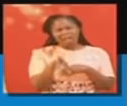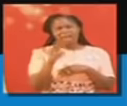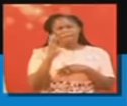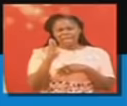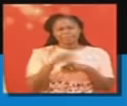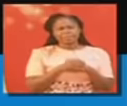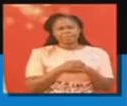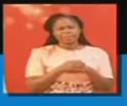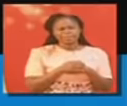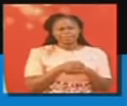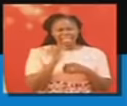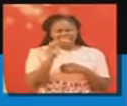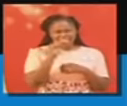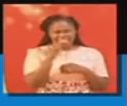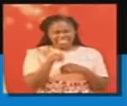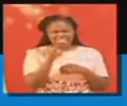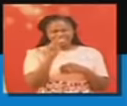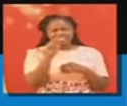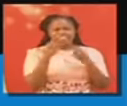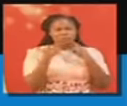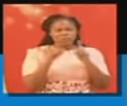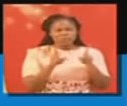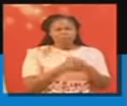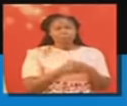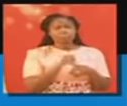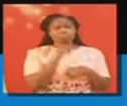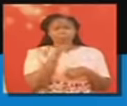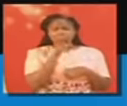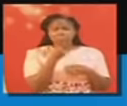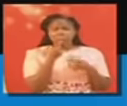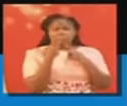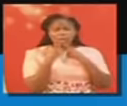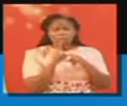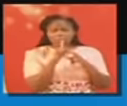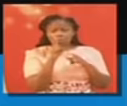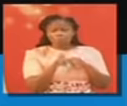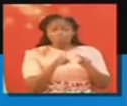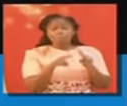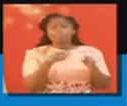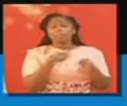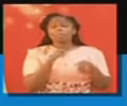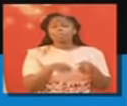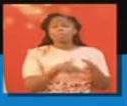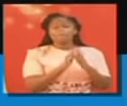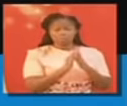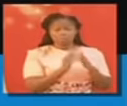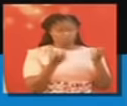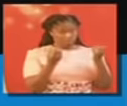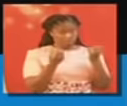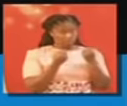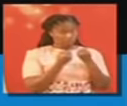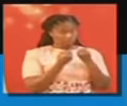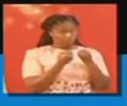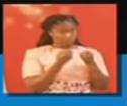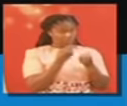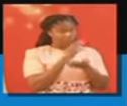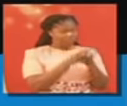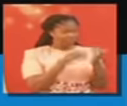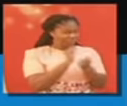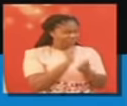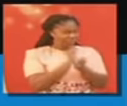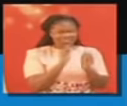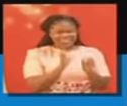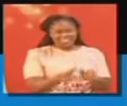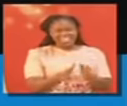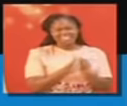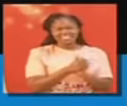this you can answer this question, but I have to ask it. A number of employees who